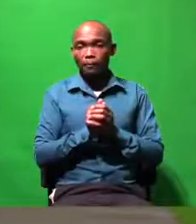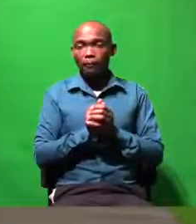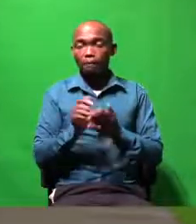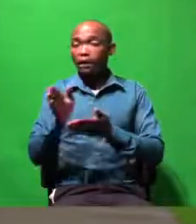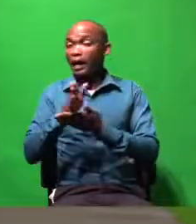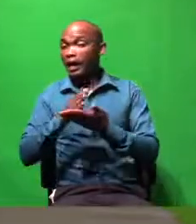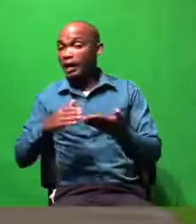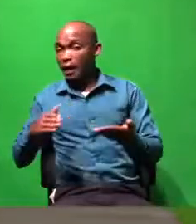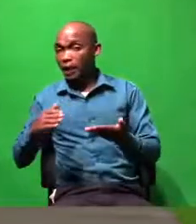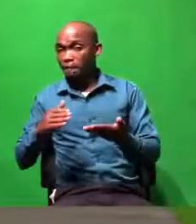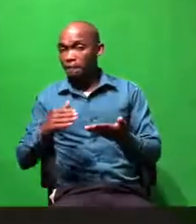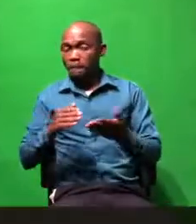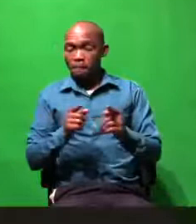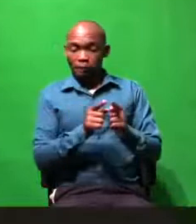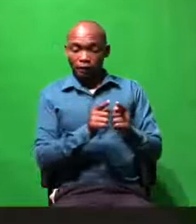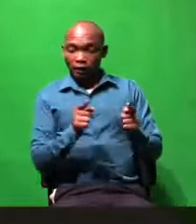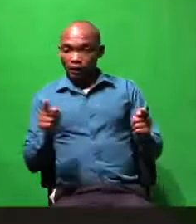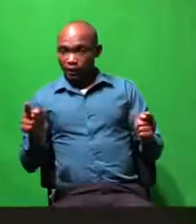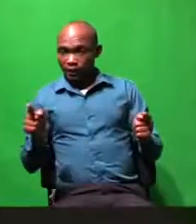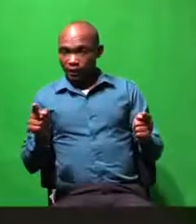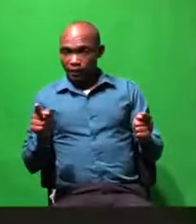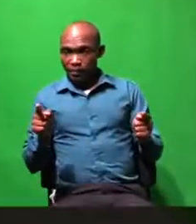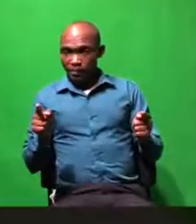area, distance,